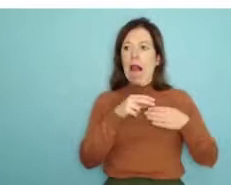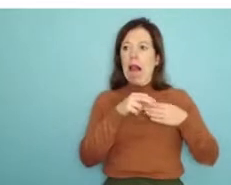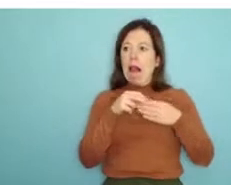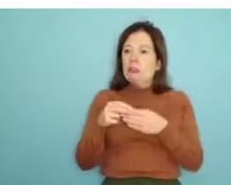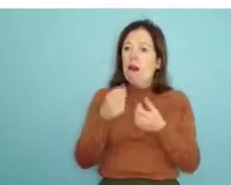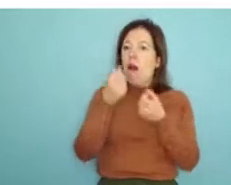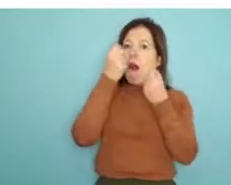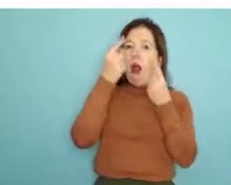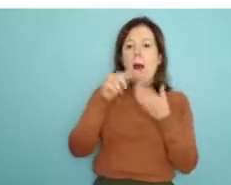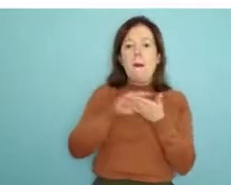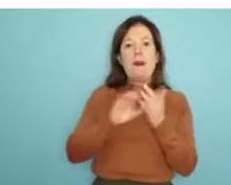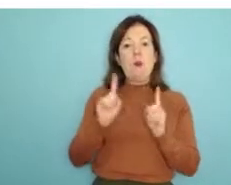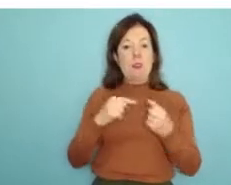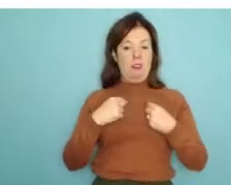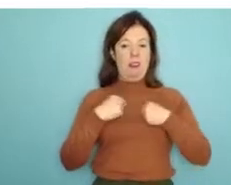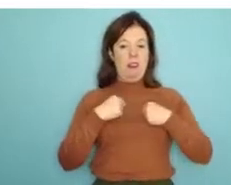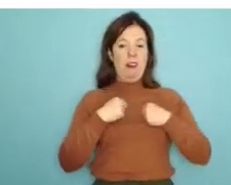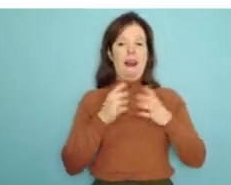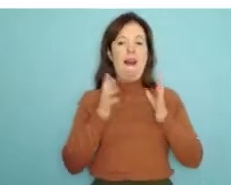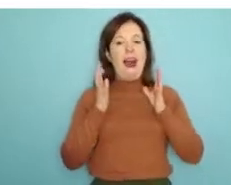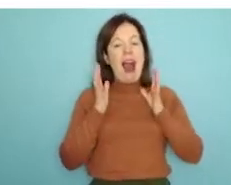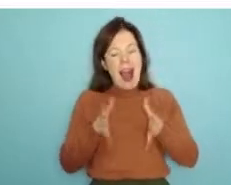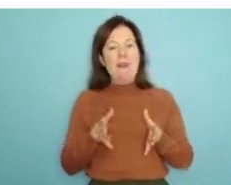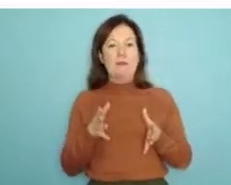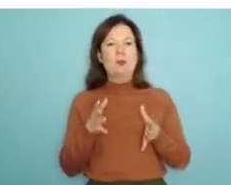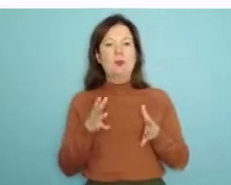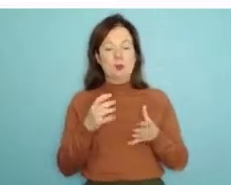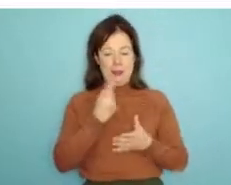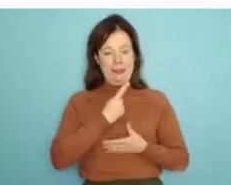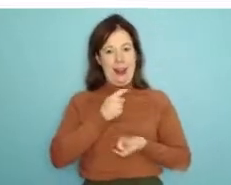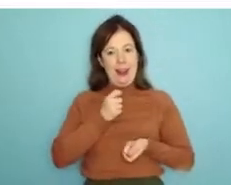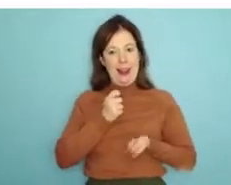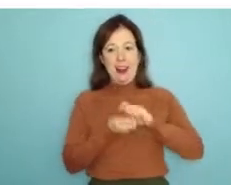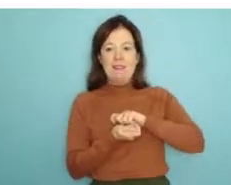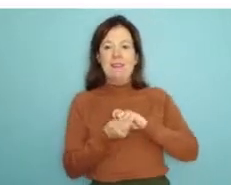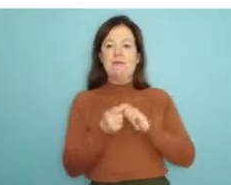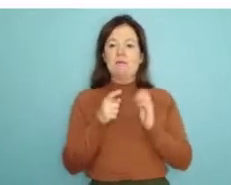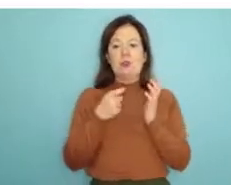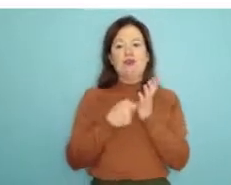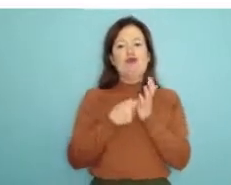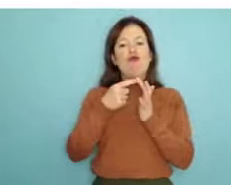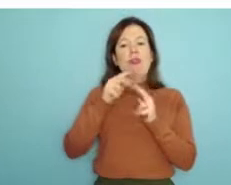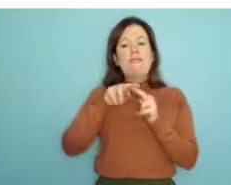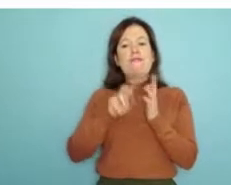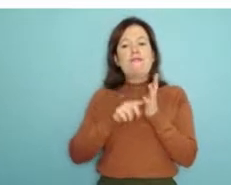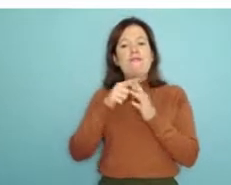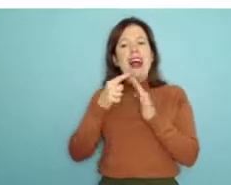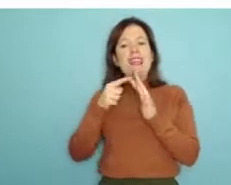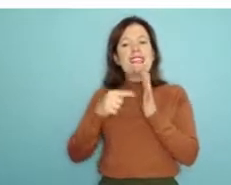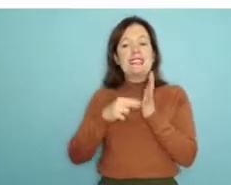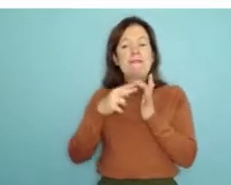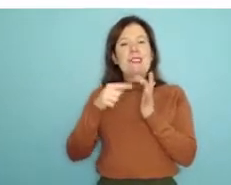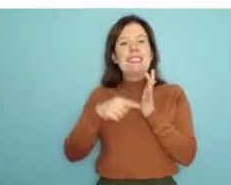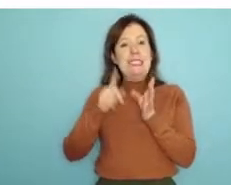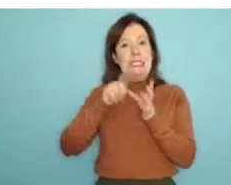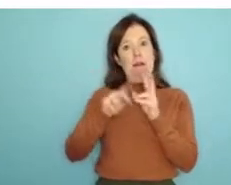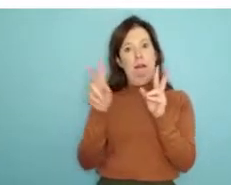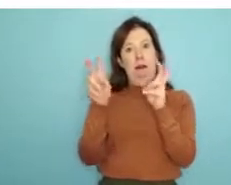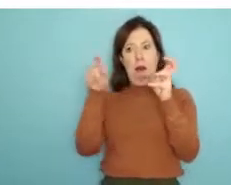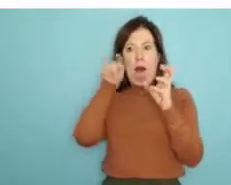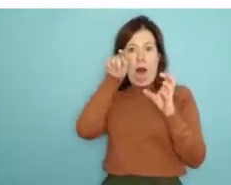of reflexivity is something that the NHS Leadership Academy really focused